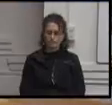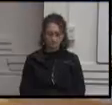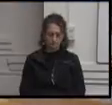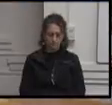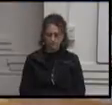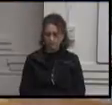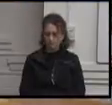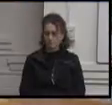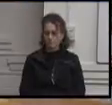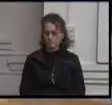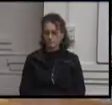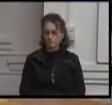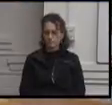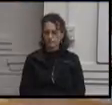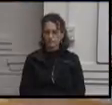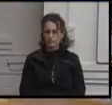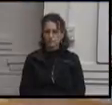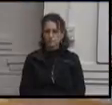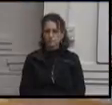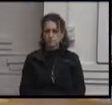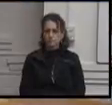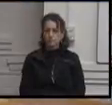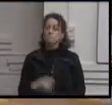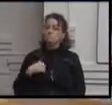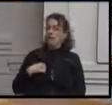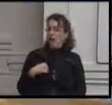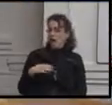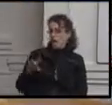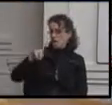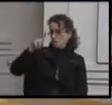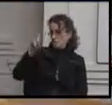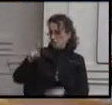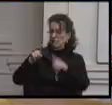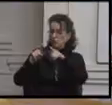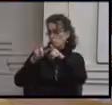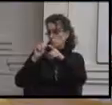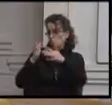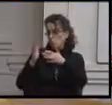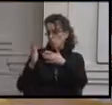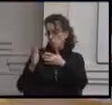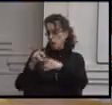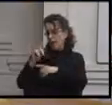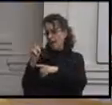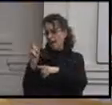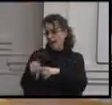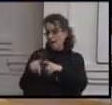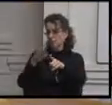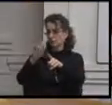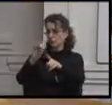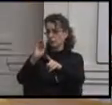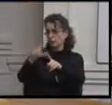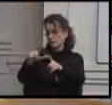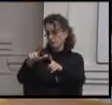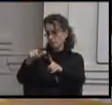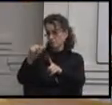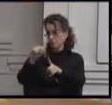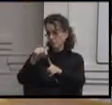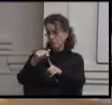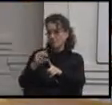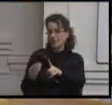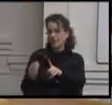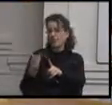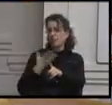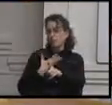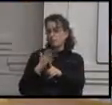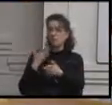would ask you to take back, and that maybe we can try to get an answer to over the course of